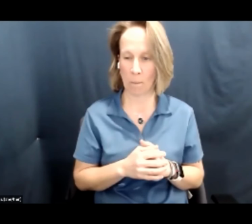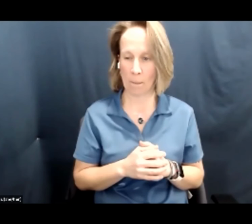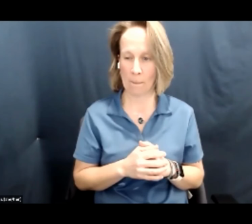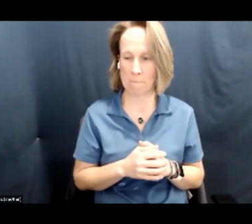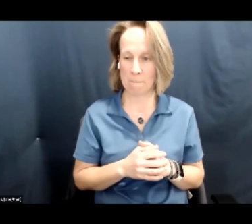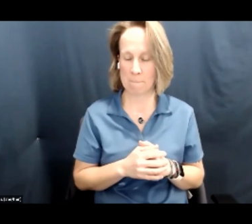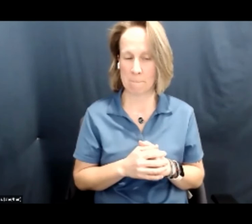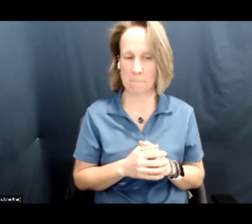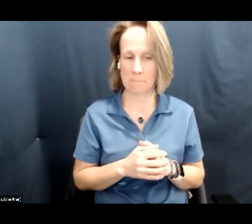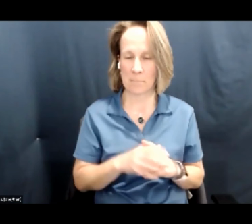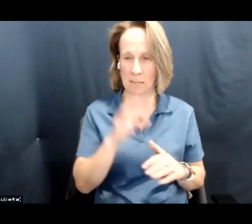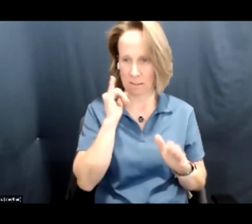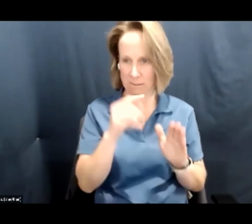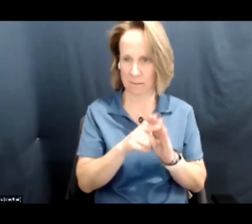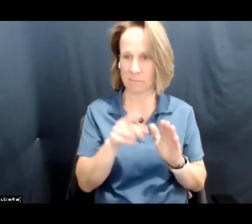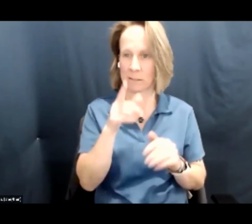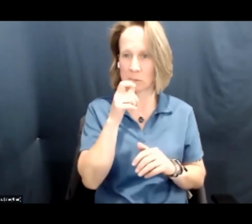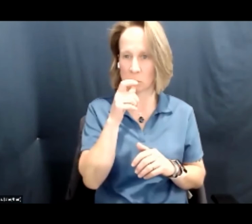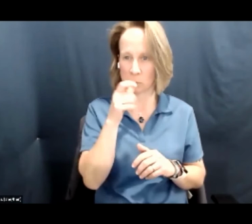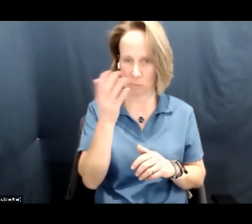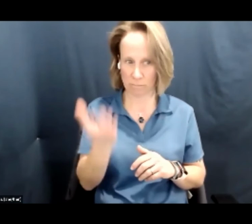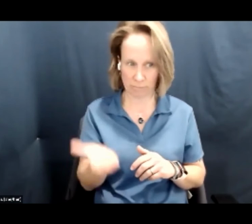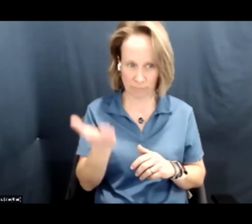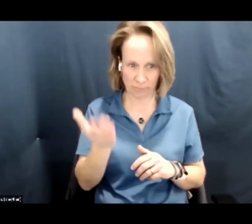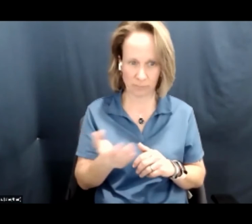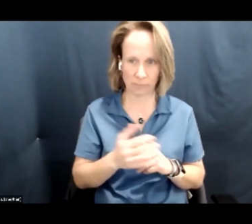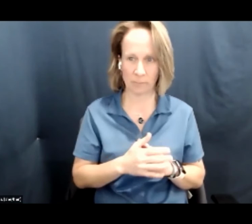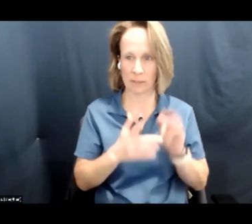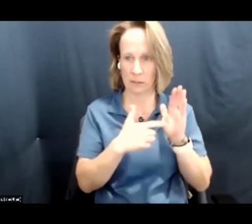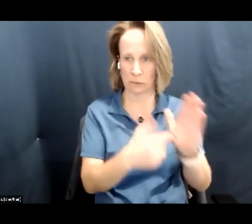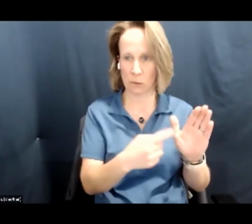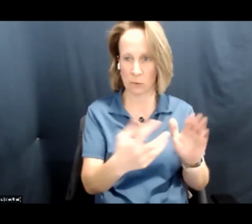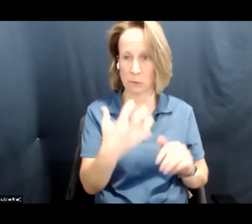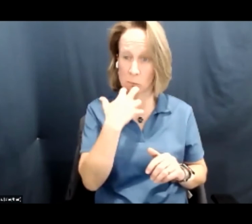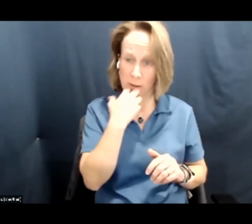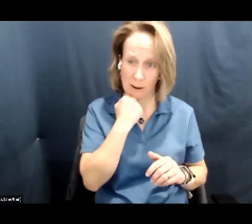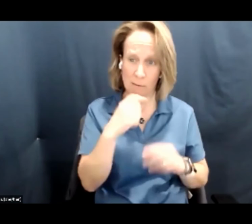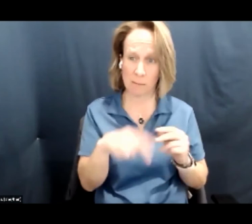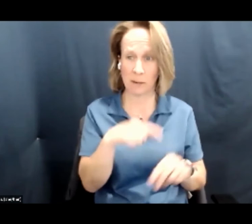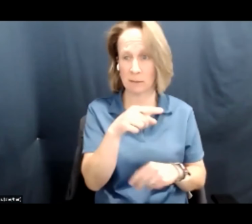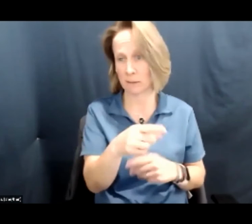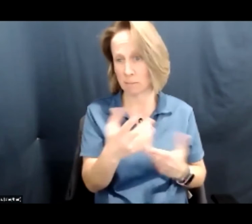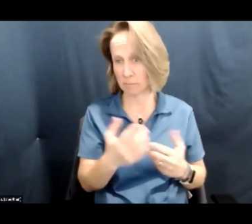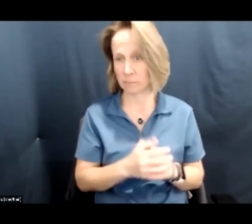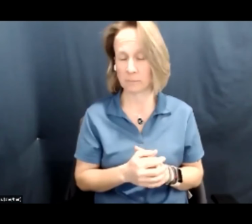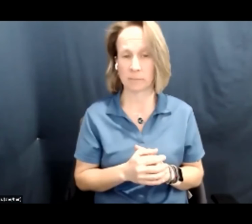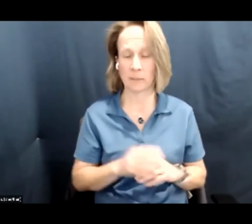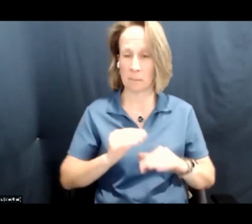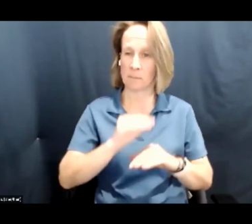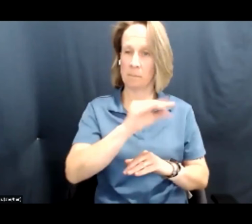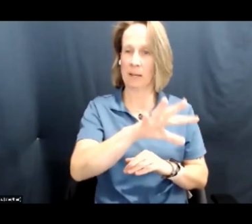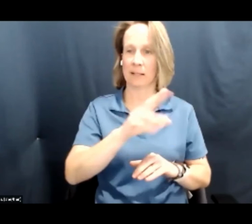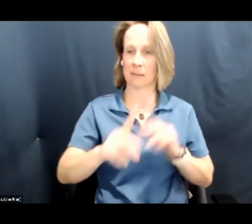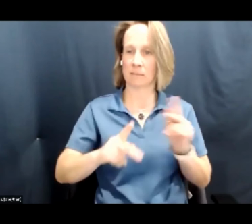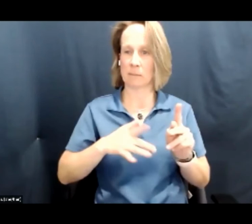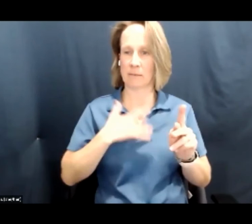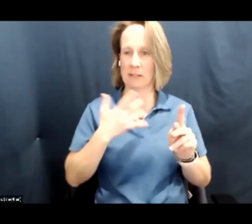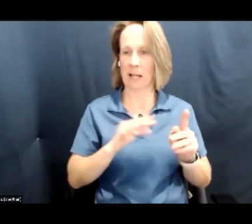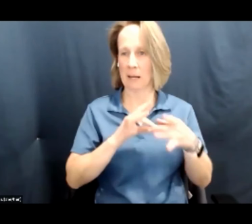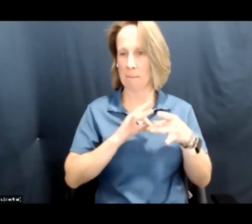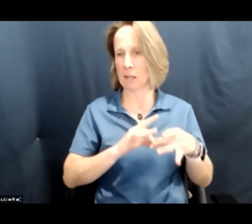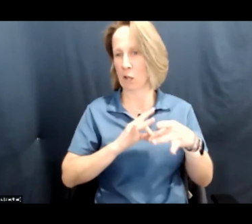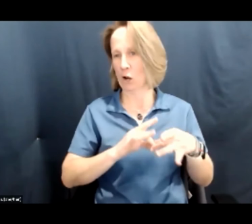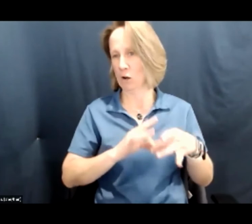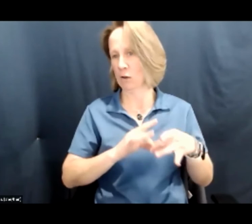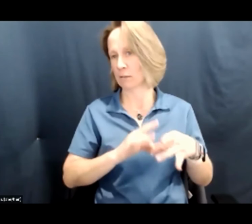Identifies who you are, shows that you care about them as a person, makes people feel like they belong, makes people feel